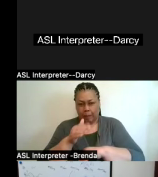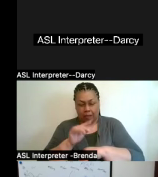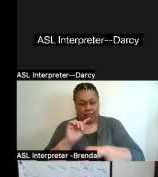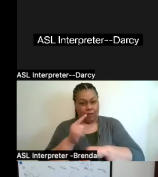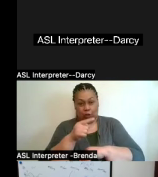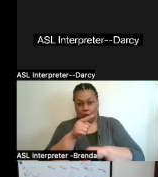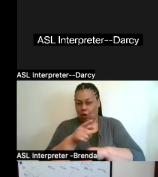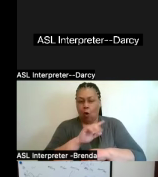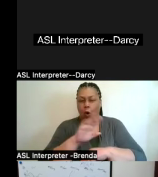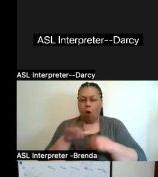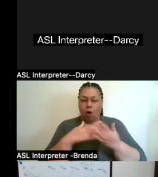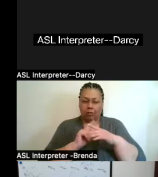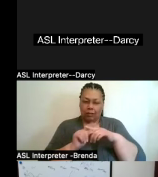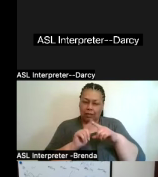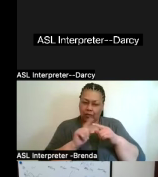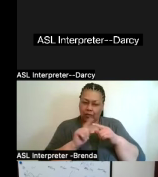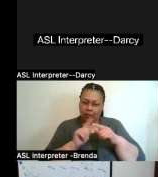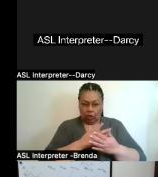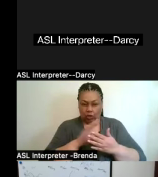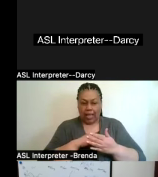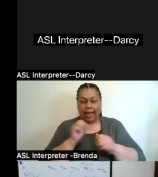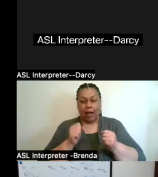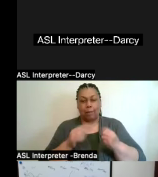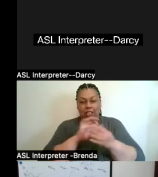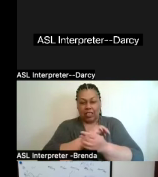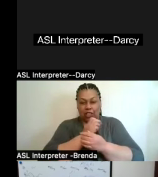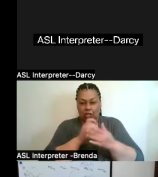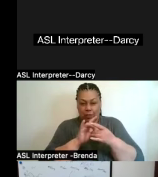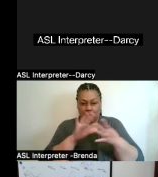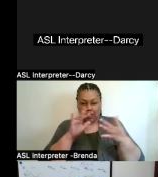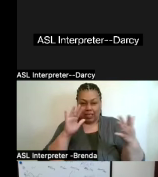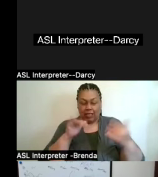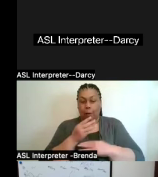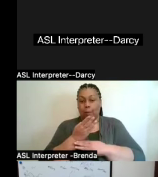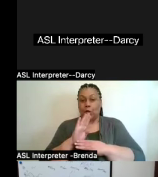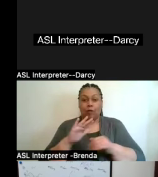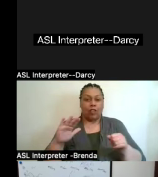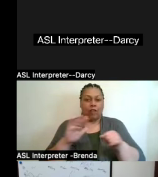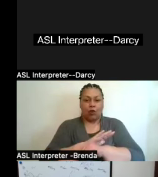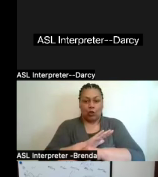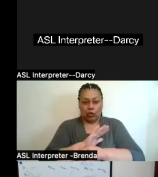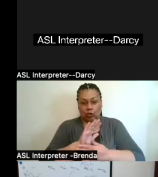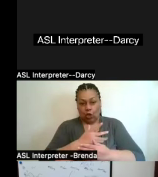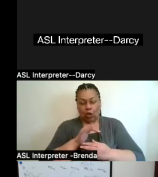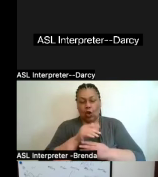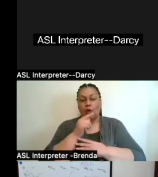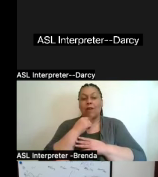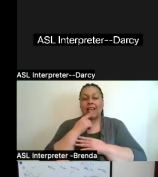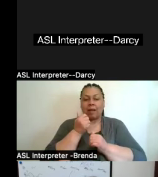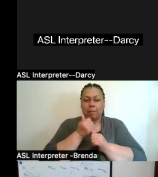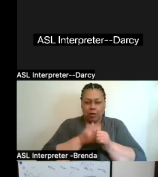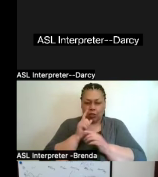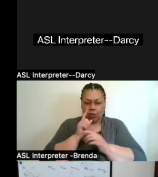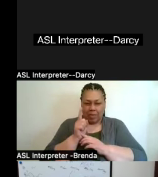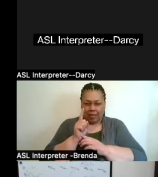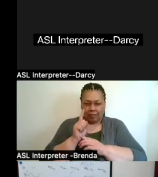showing all the different songs and the energy released. So blue is for the entire song and red is per minute. And then the bottom